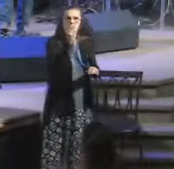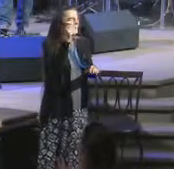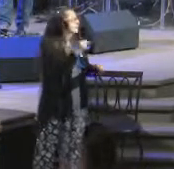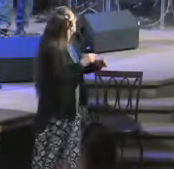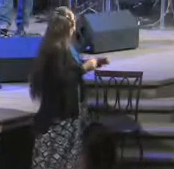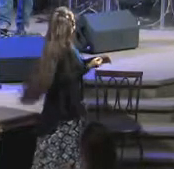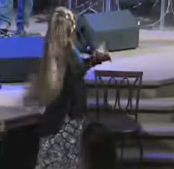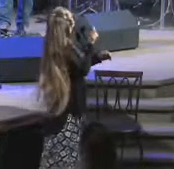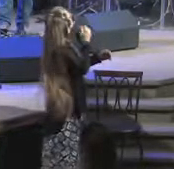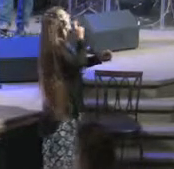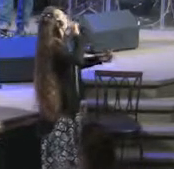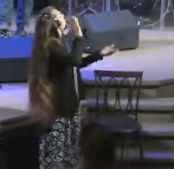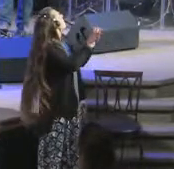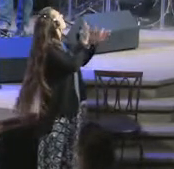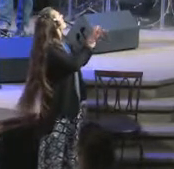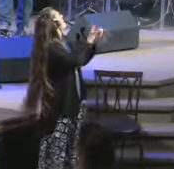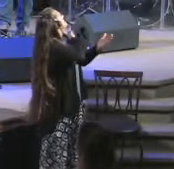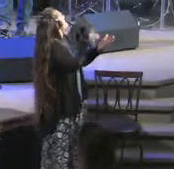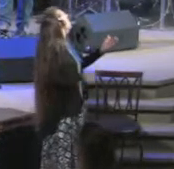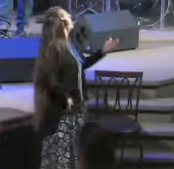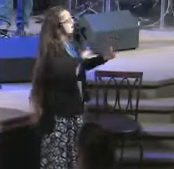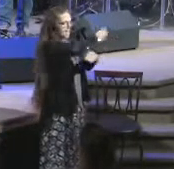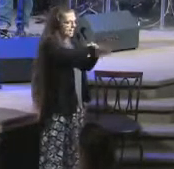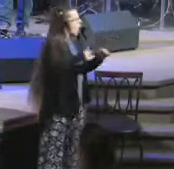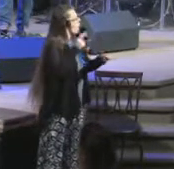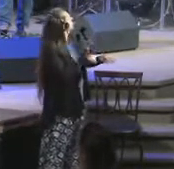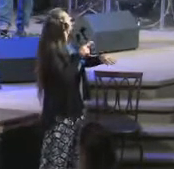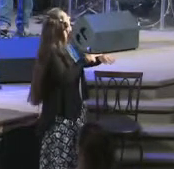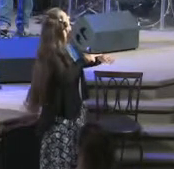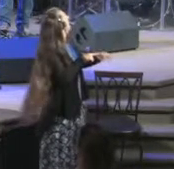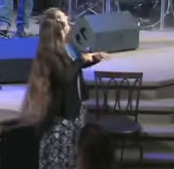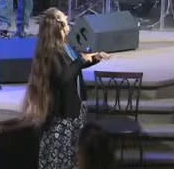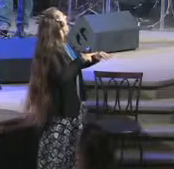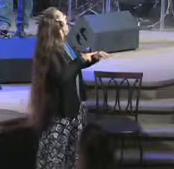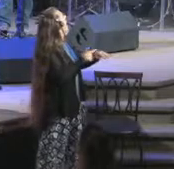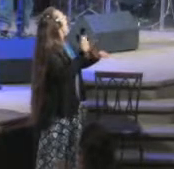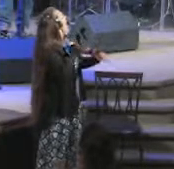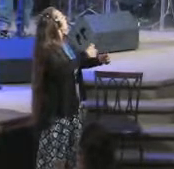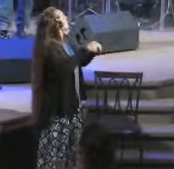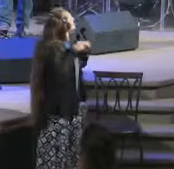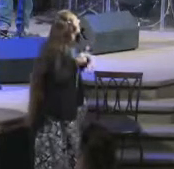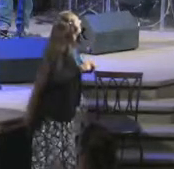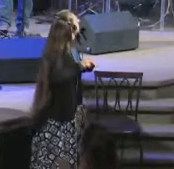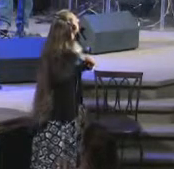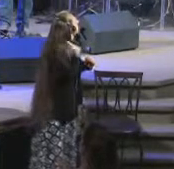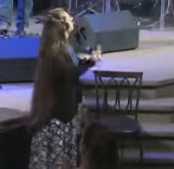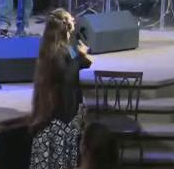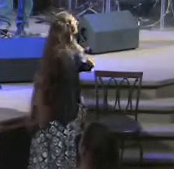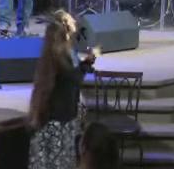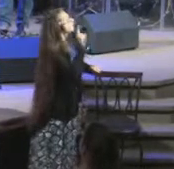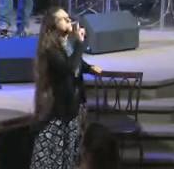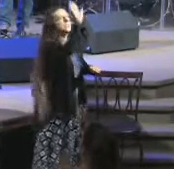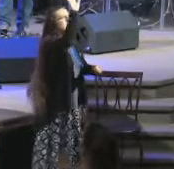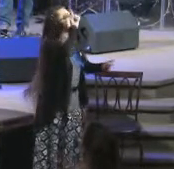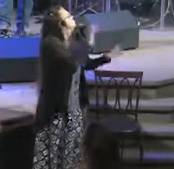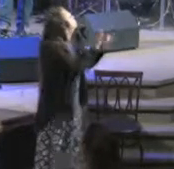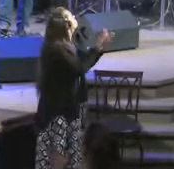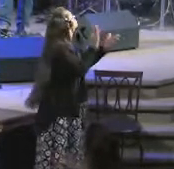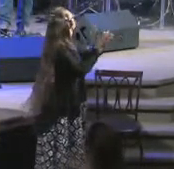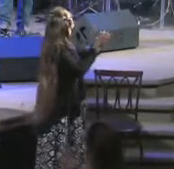It says, I will praise the Lord at all times. I will constantly speak his